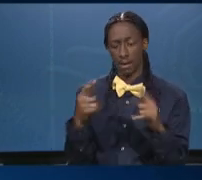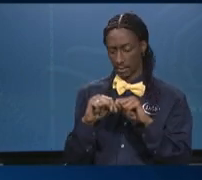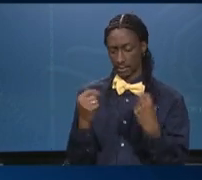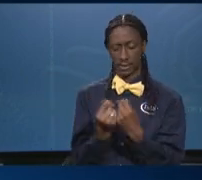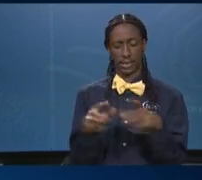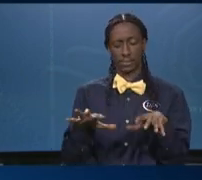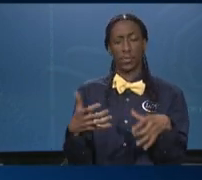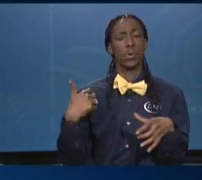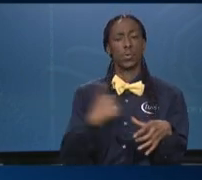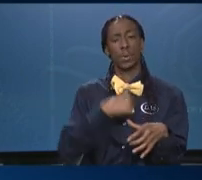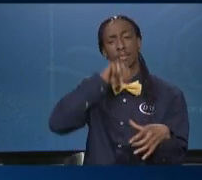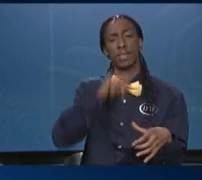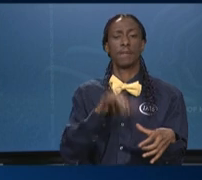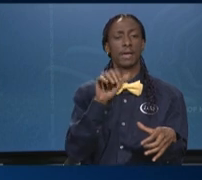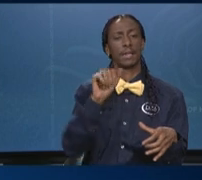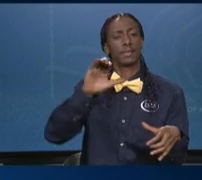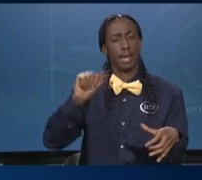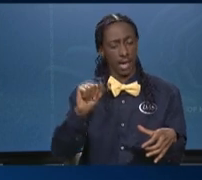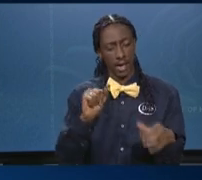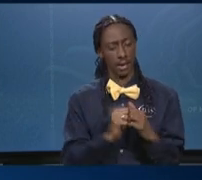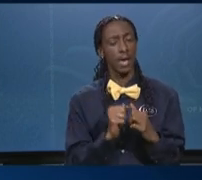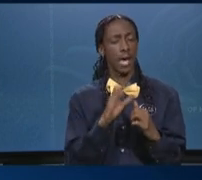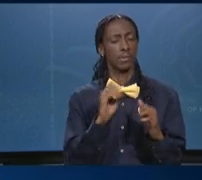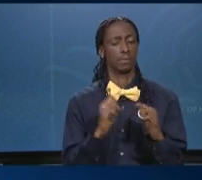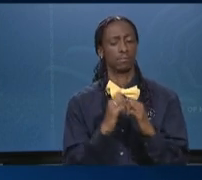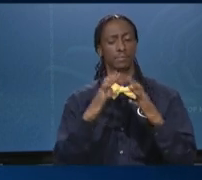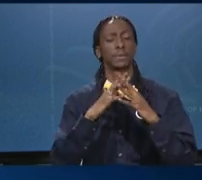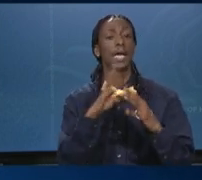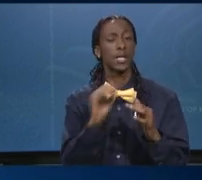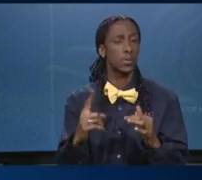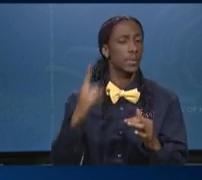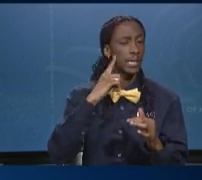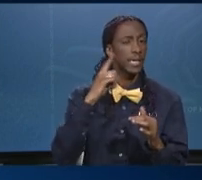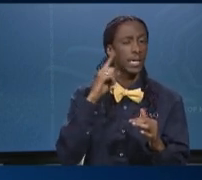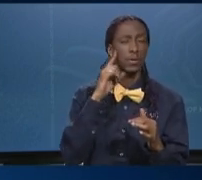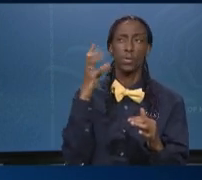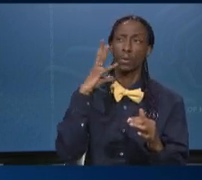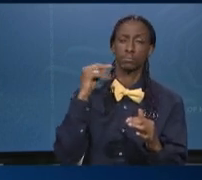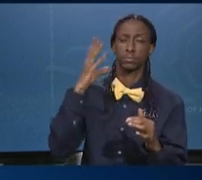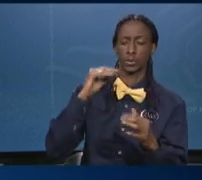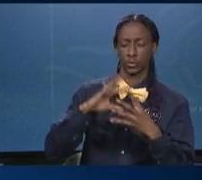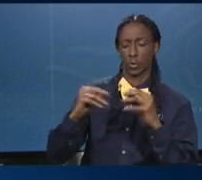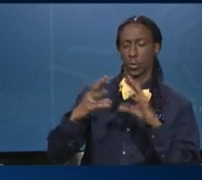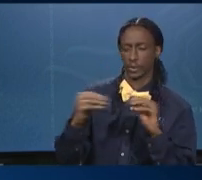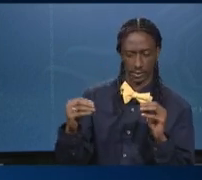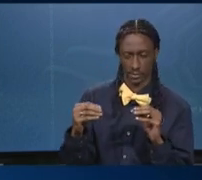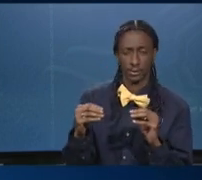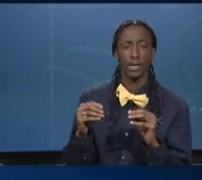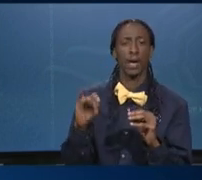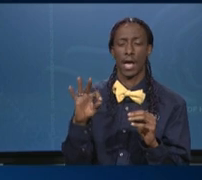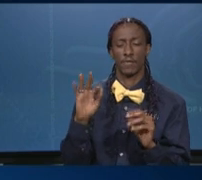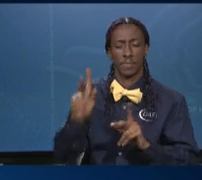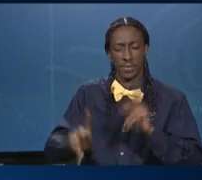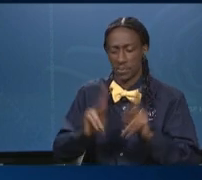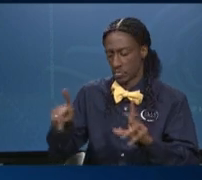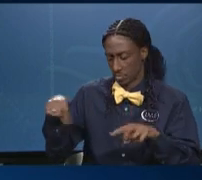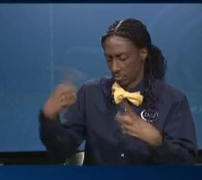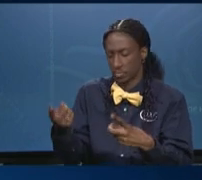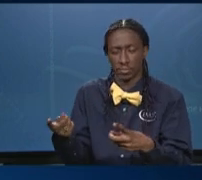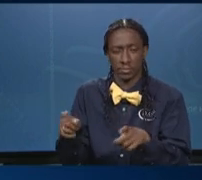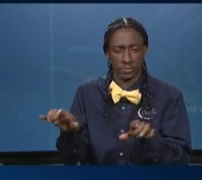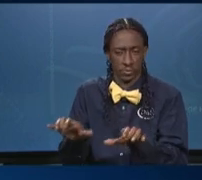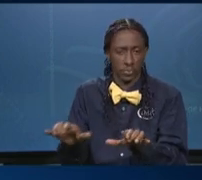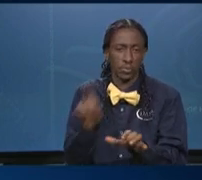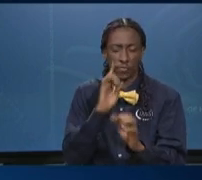Care Act and the implementation, and you hear the war stories and what folks went through to make it happen. It is pretty incredible. And those are some of the things